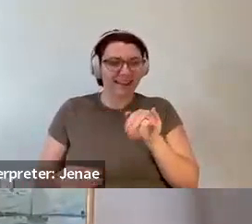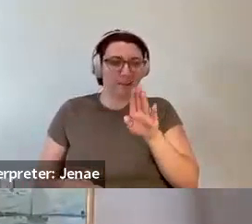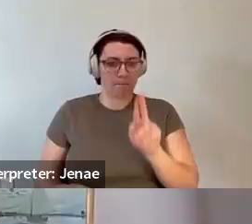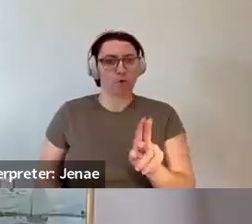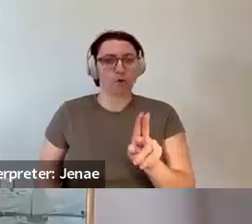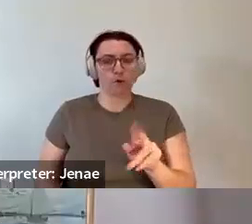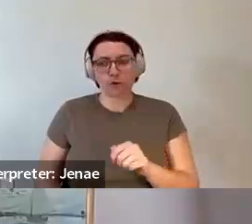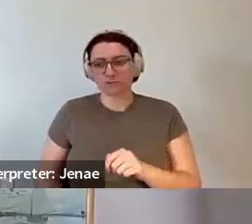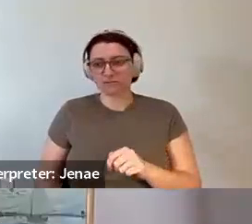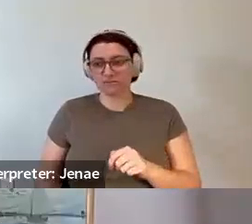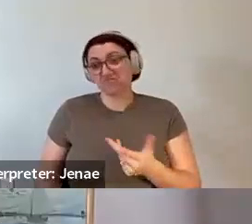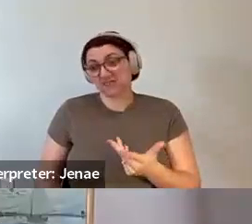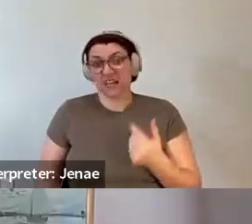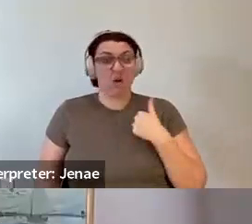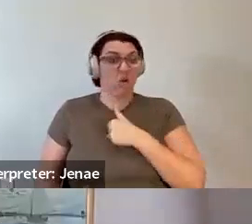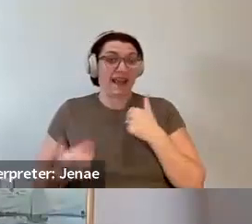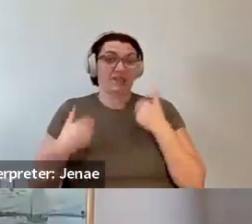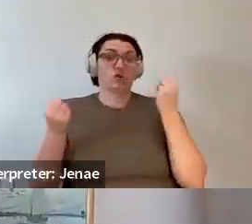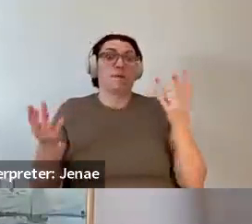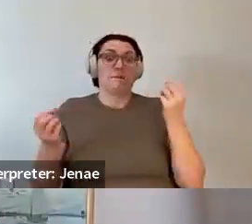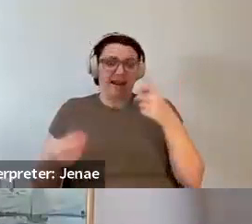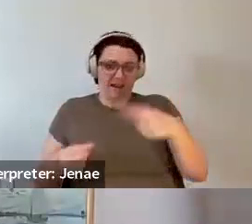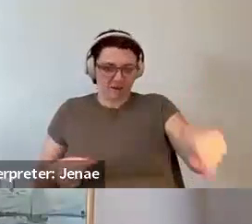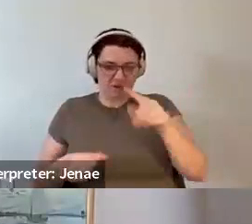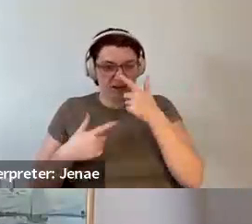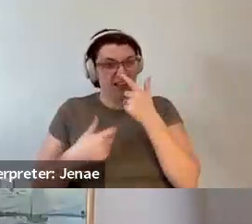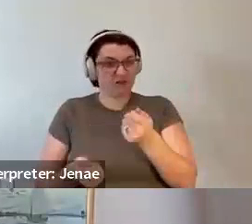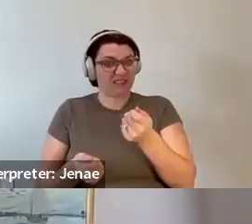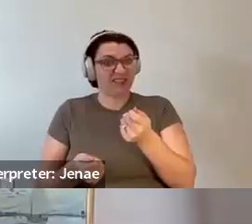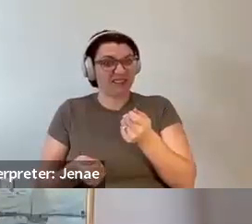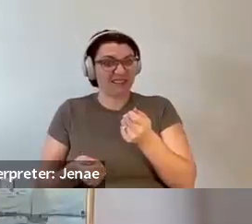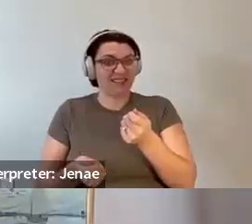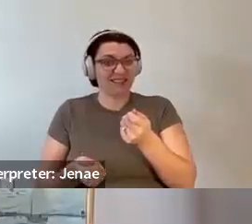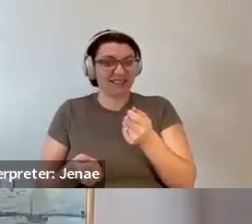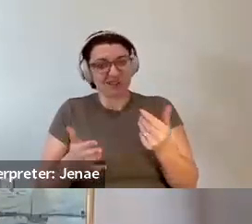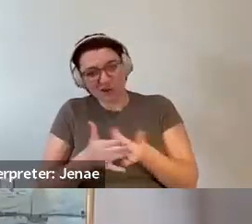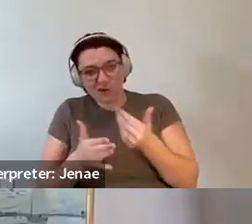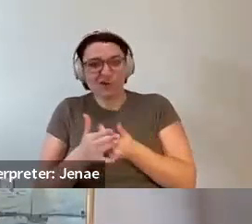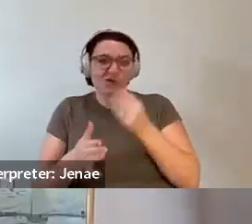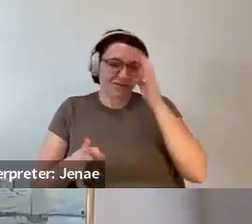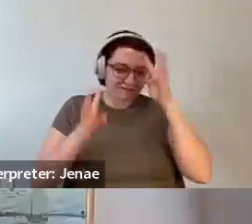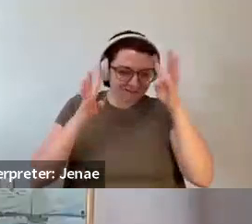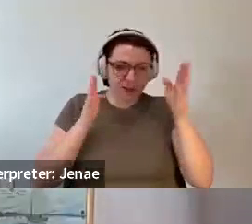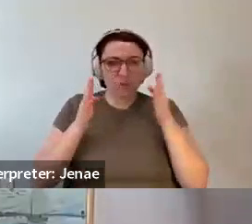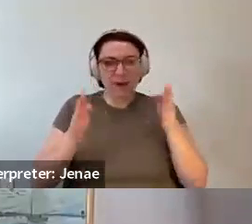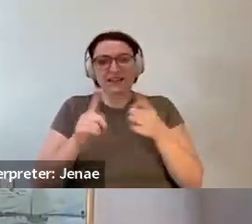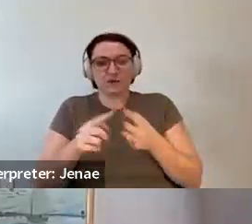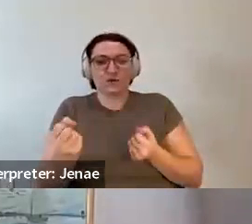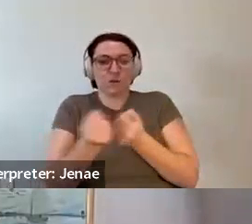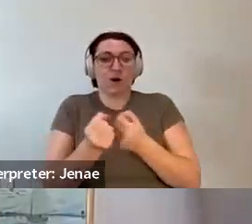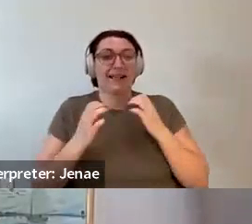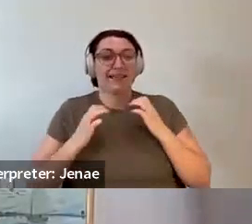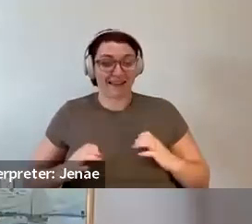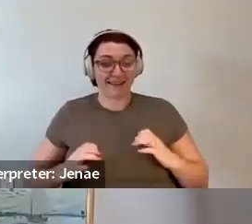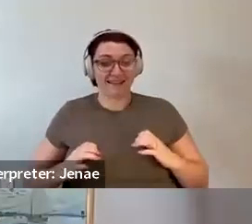we have so many of you that are interested in new and innovative ways to support our clients, and